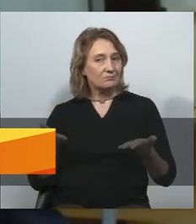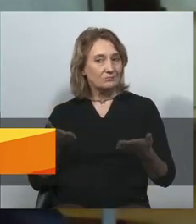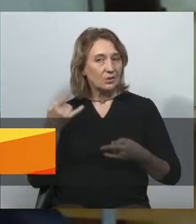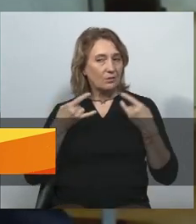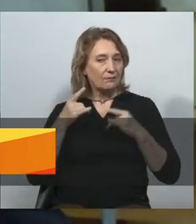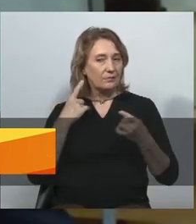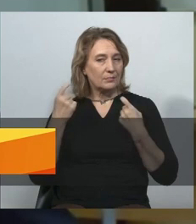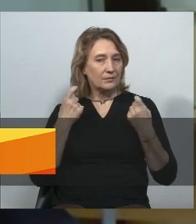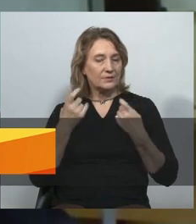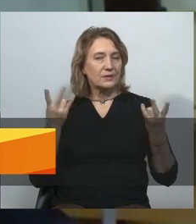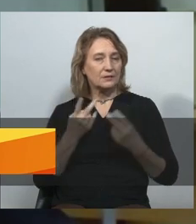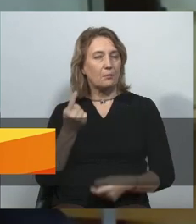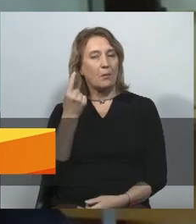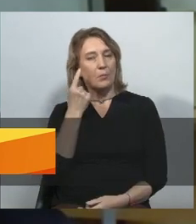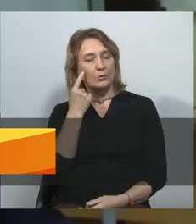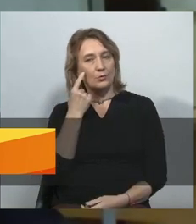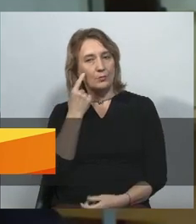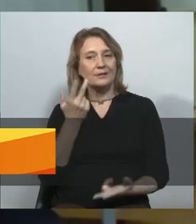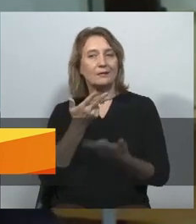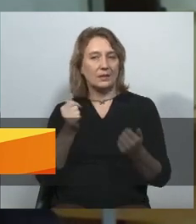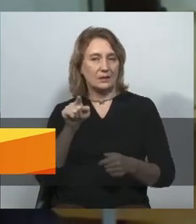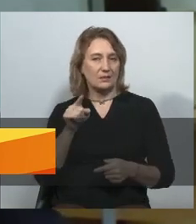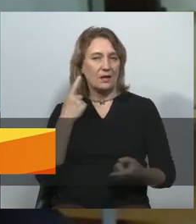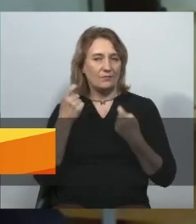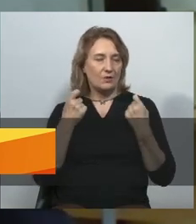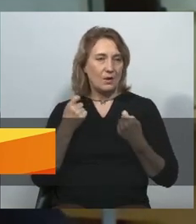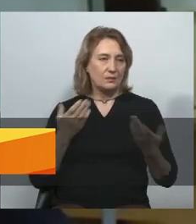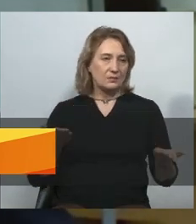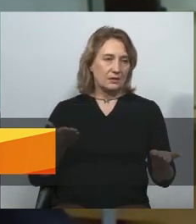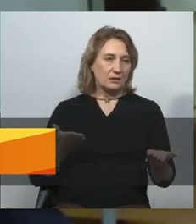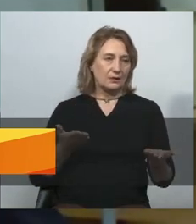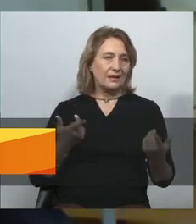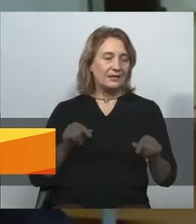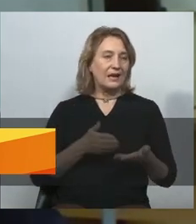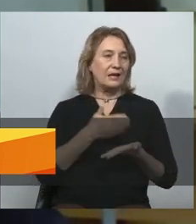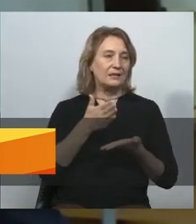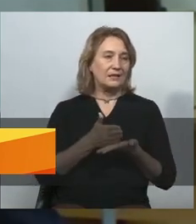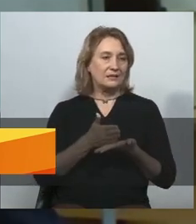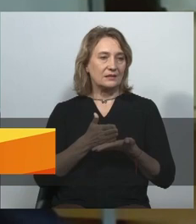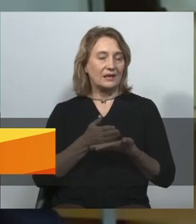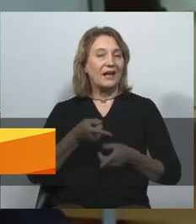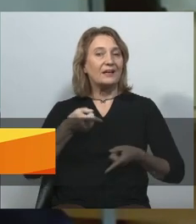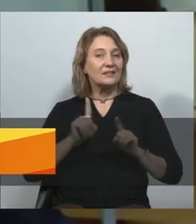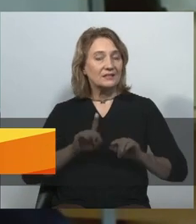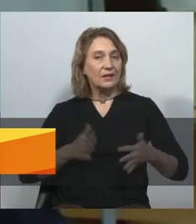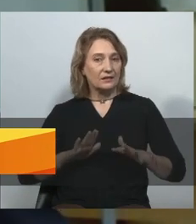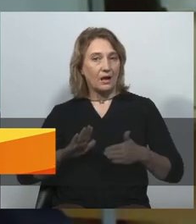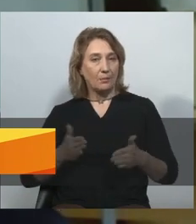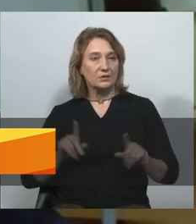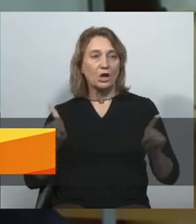thing, but it has to be checked. You have to think if it is the information that they're telling us.